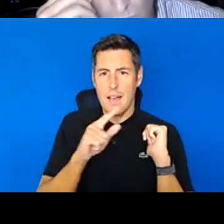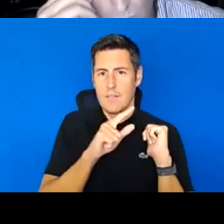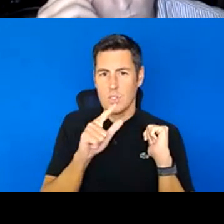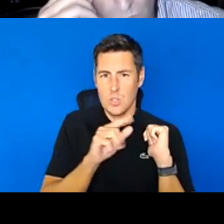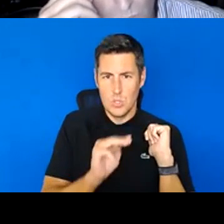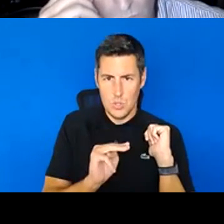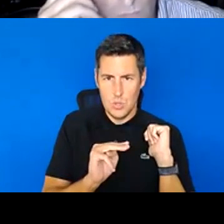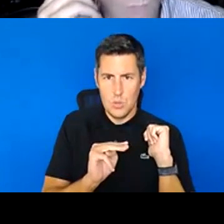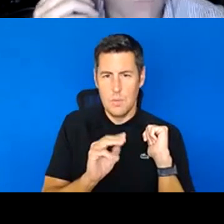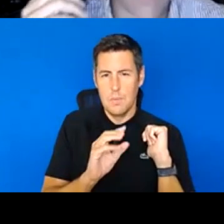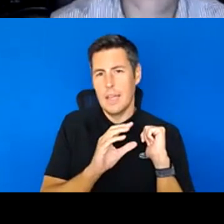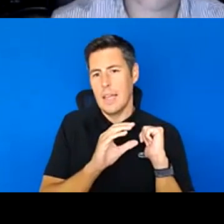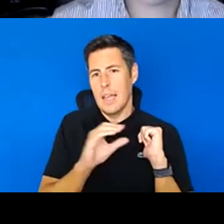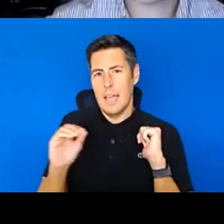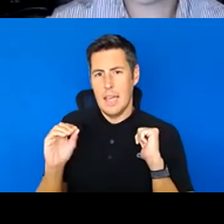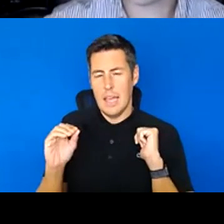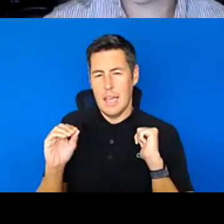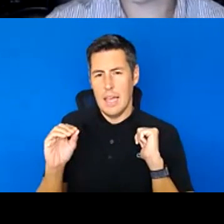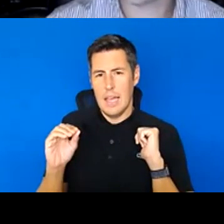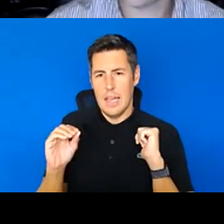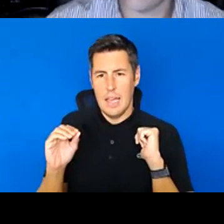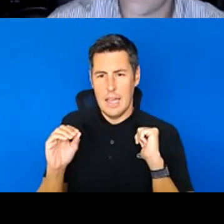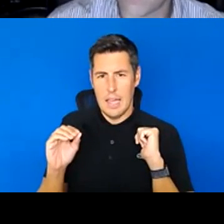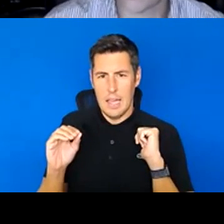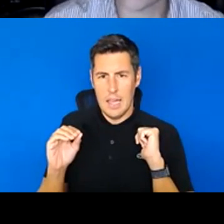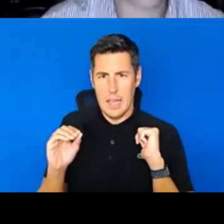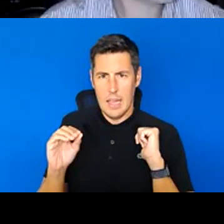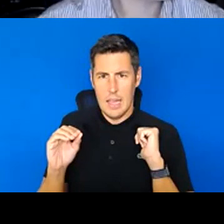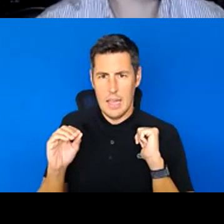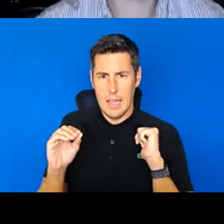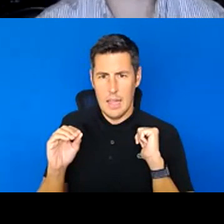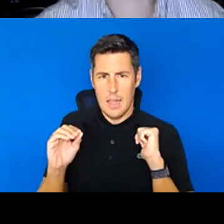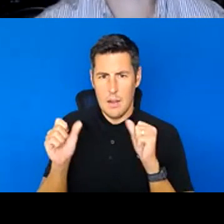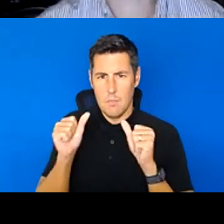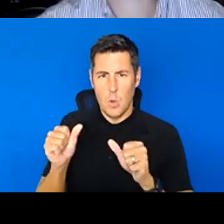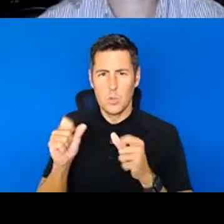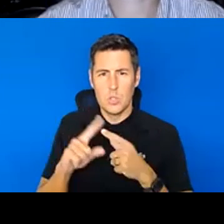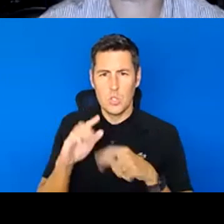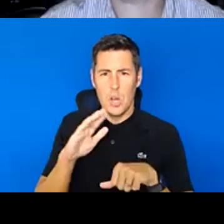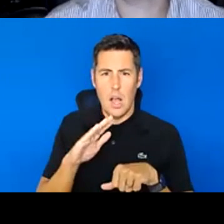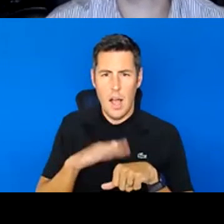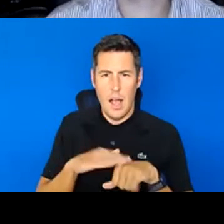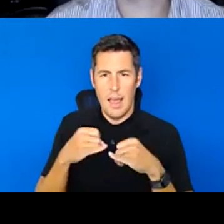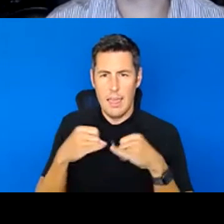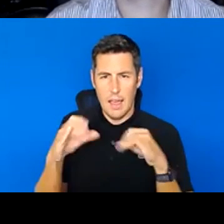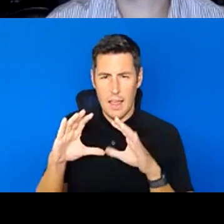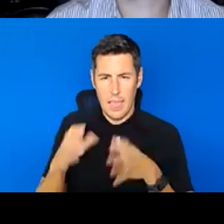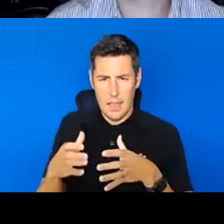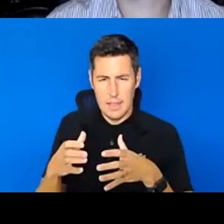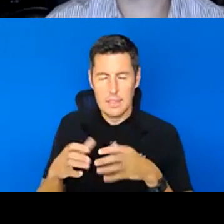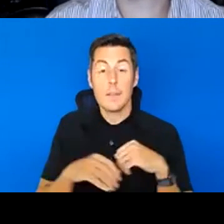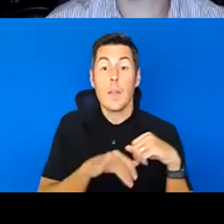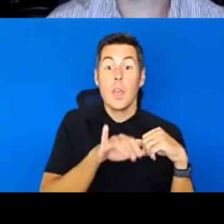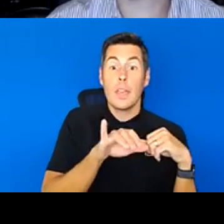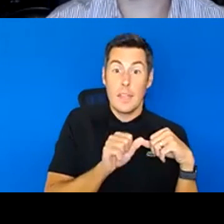classroom and post it in your online class, or 100% online class? So you can have a Zoom session in your class, but you